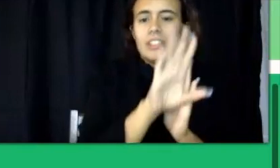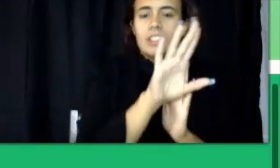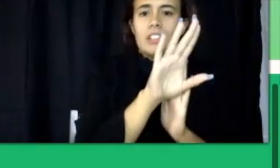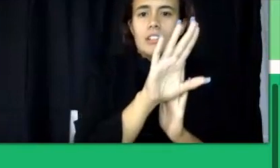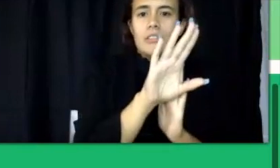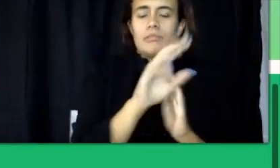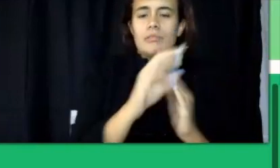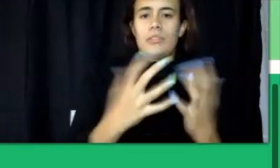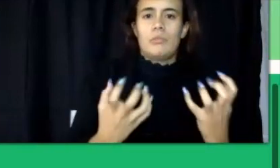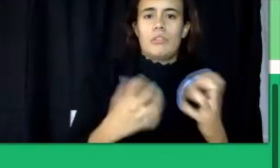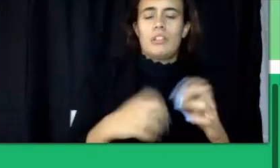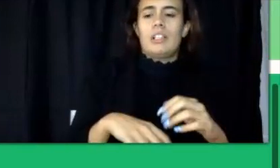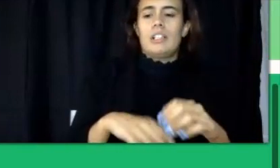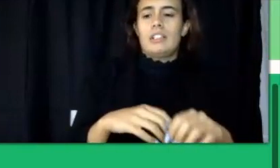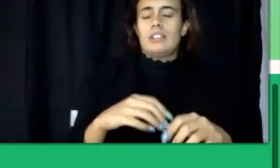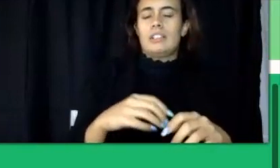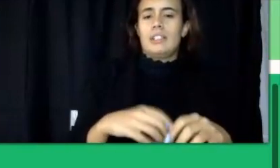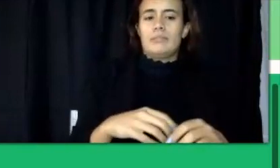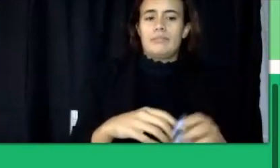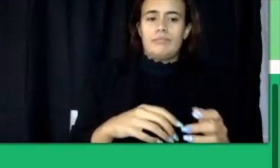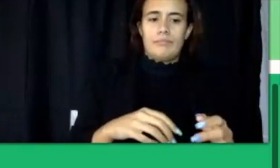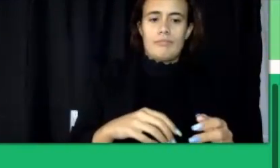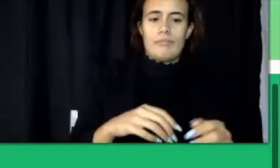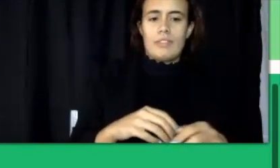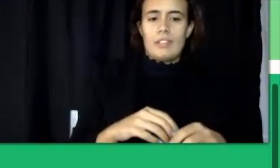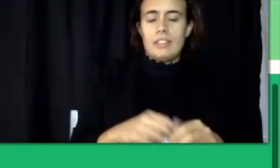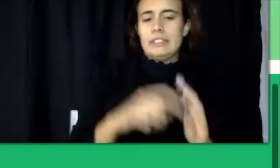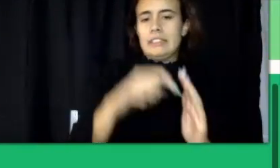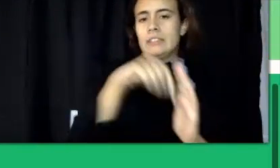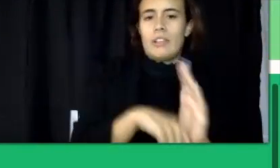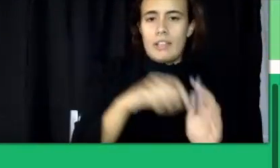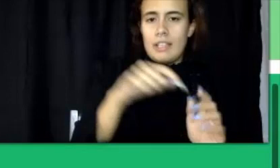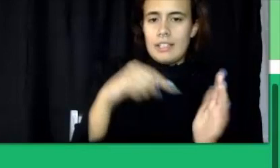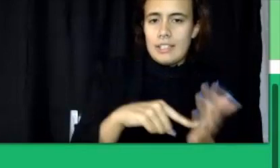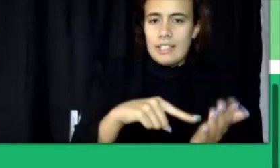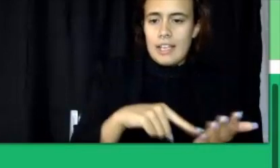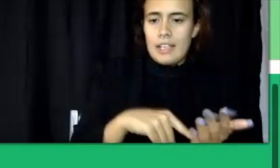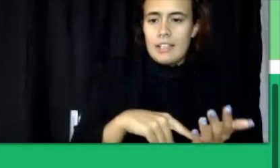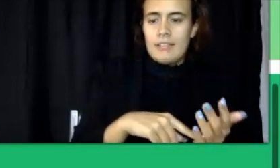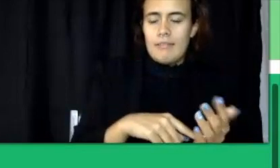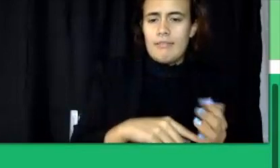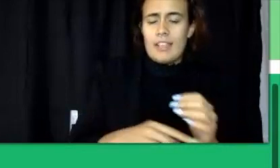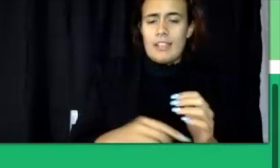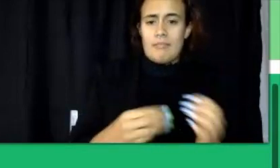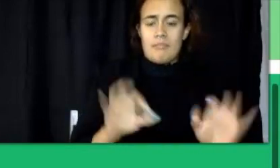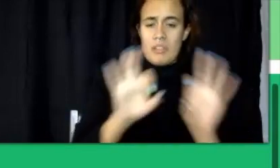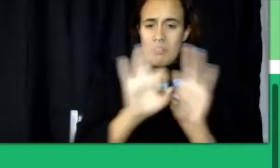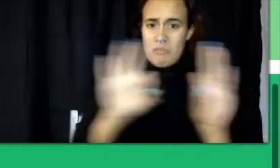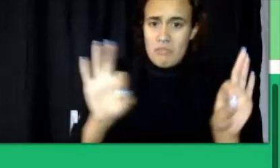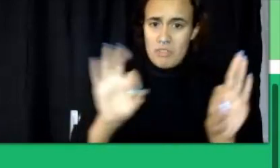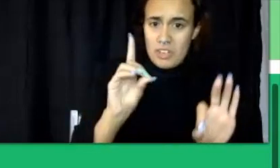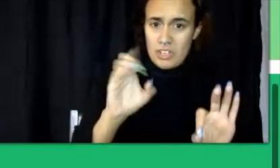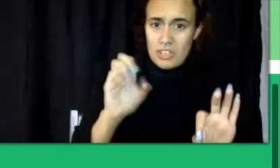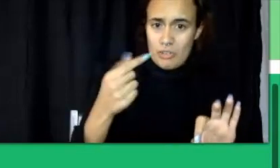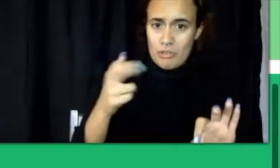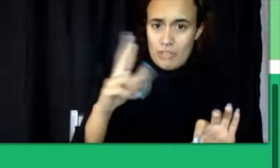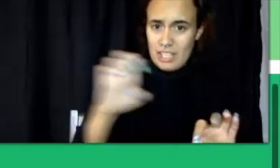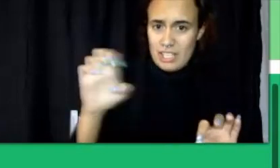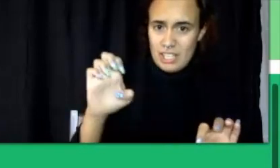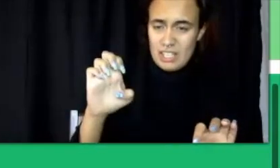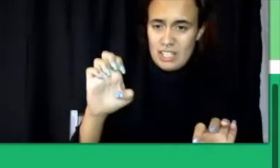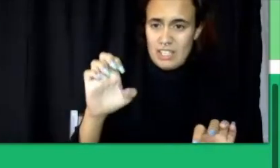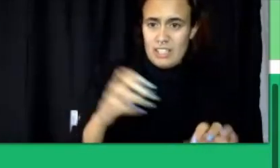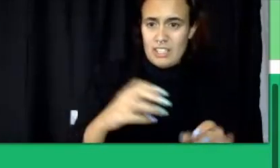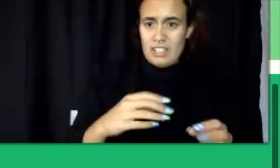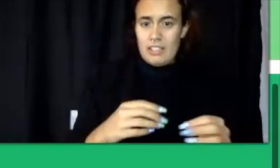have a substantial amount of debt, the reality is your college degree doesn't allow you the same ability to generate wealth the way a